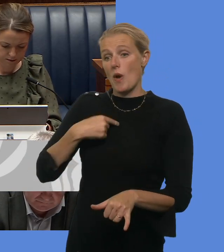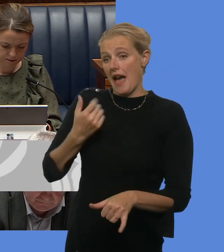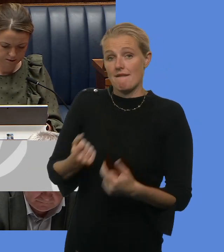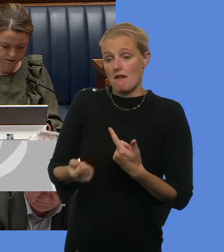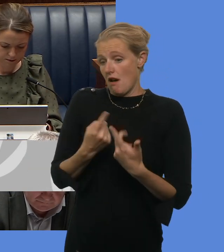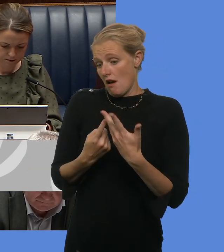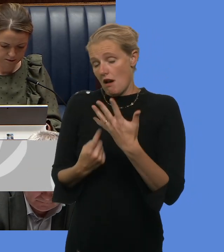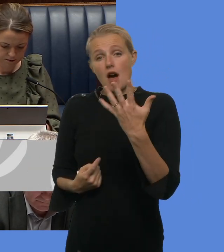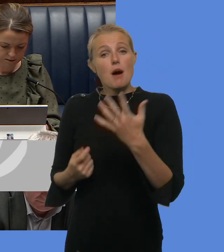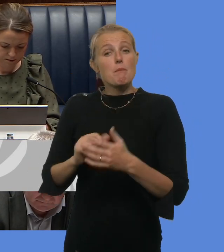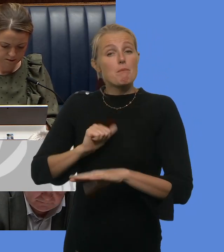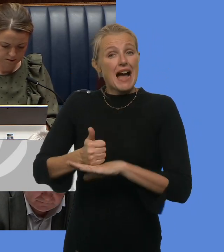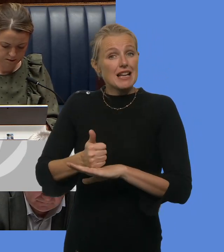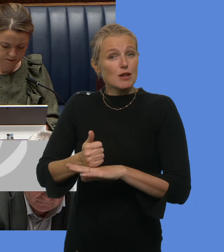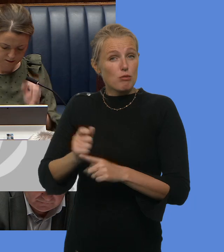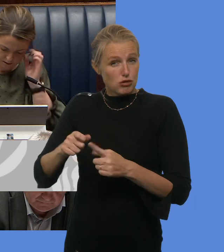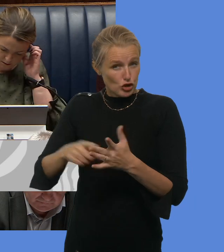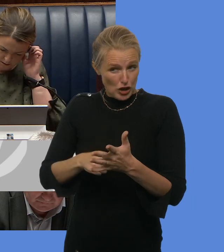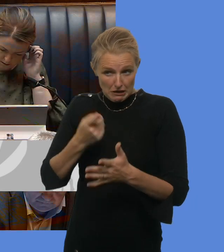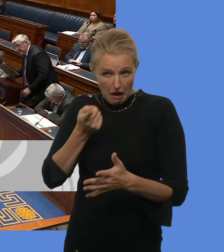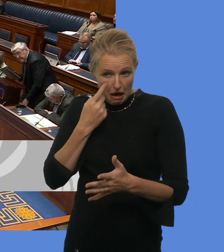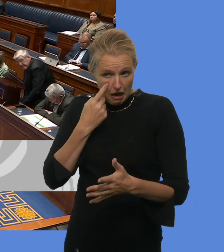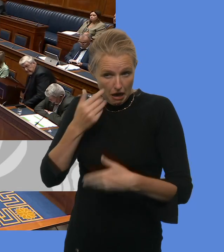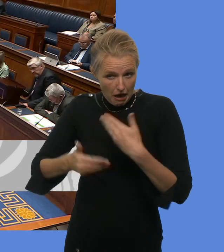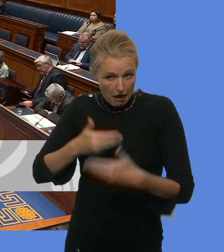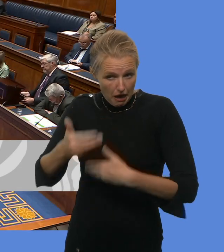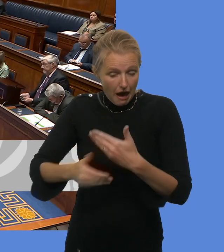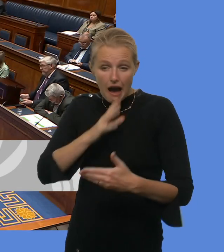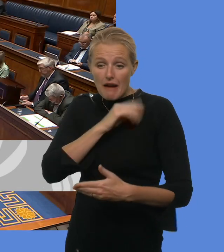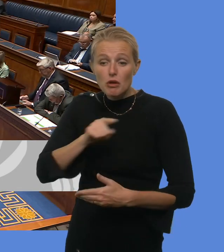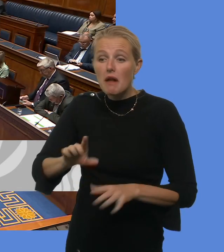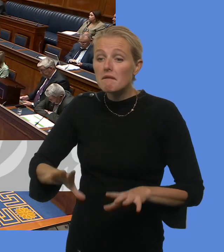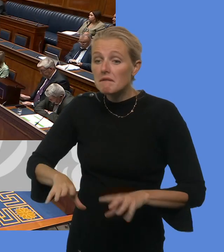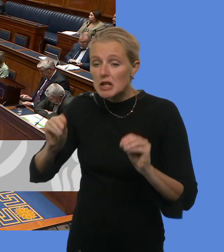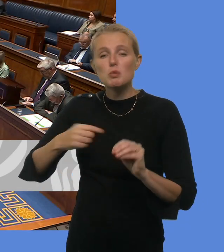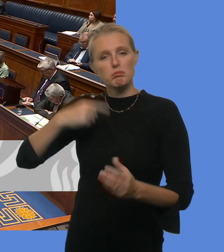at present that will inform future direction in this area. Megan.